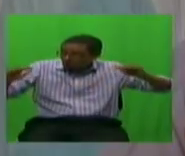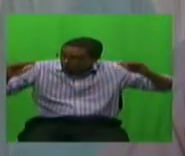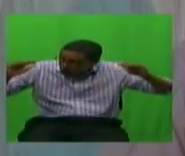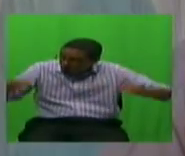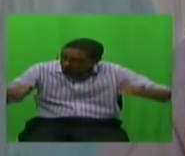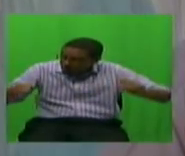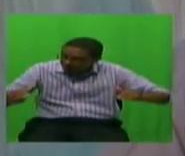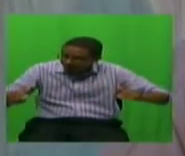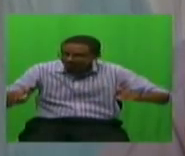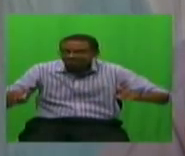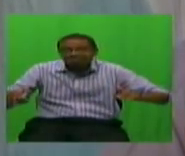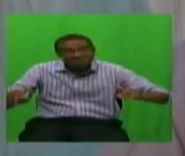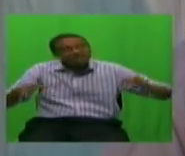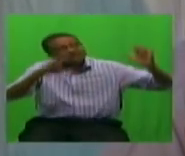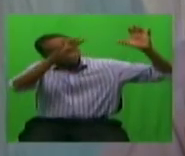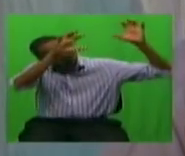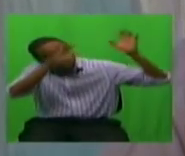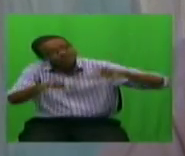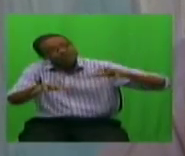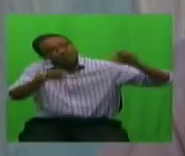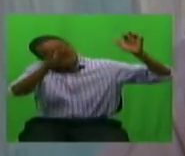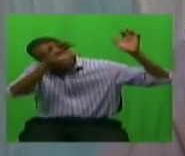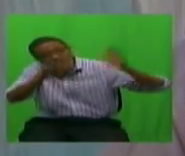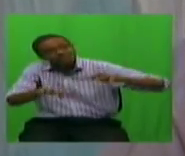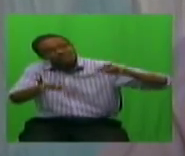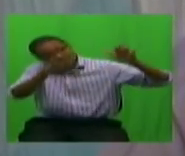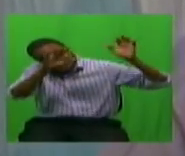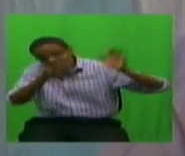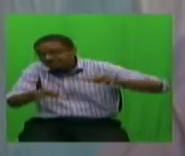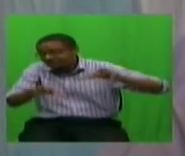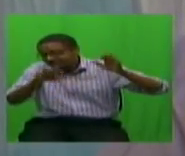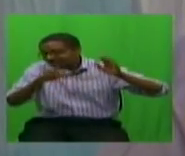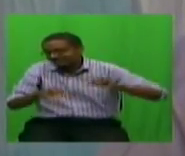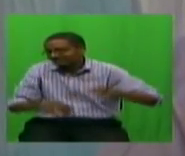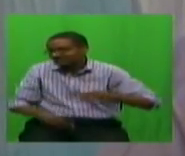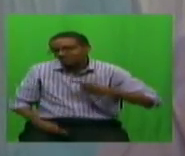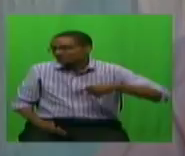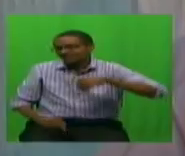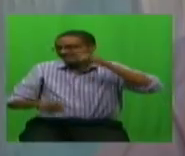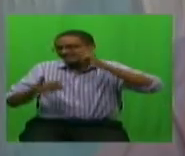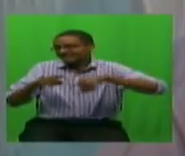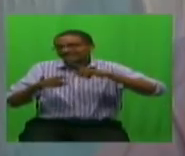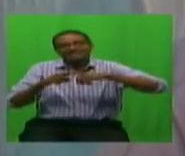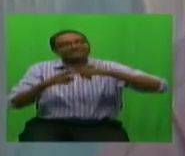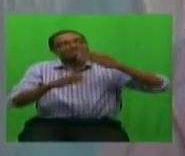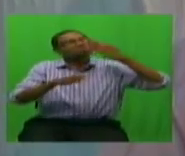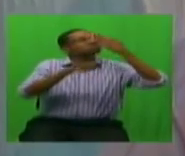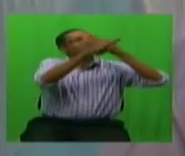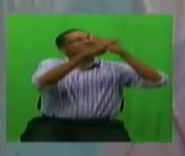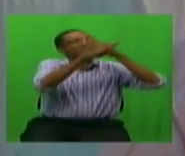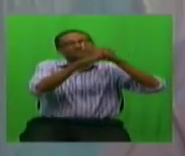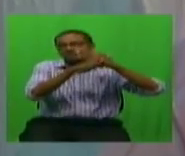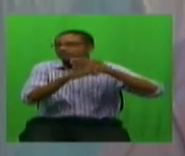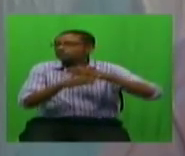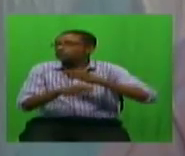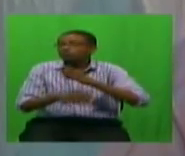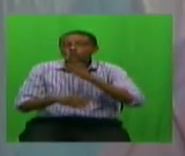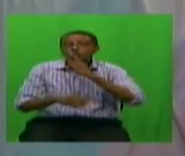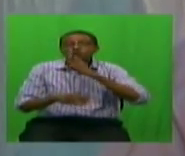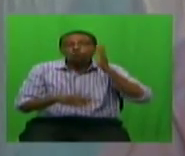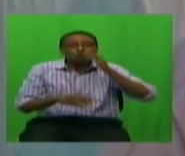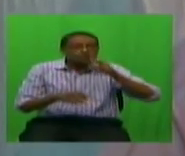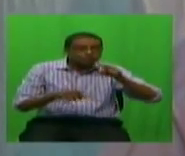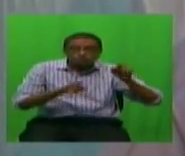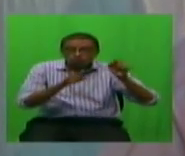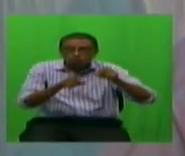Excessive rainfall, you can't help with that. The water has to run somewhere, and the water will go to the lowest point